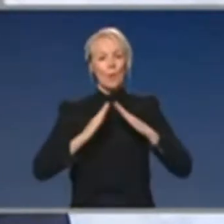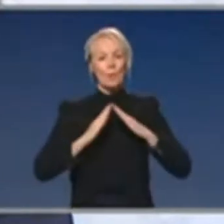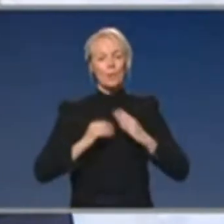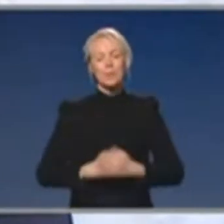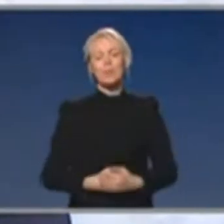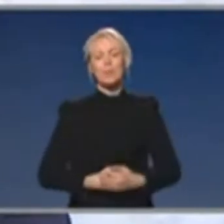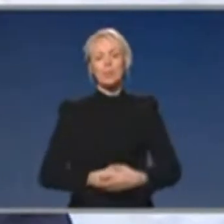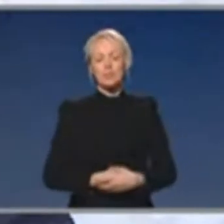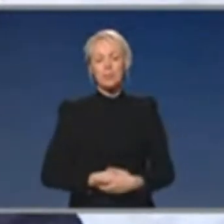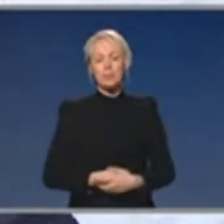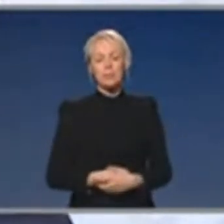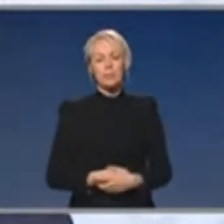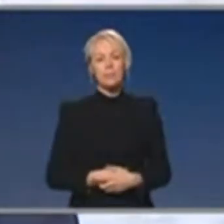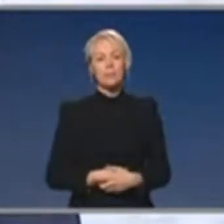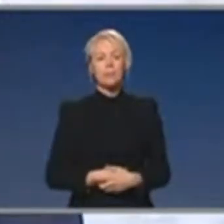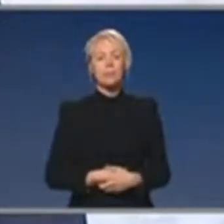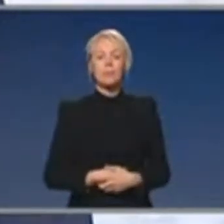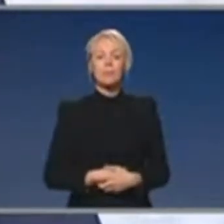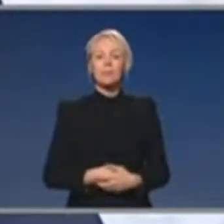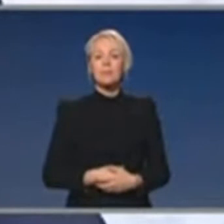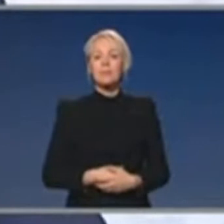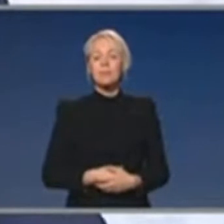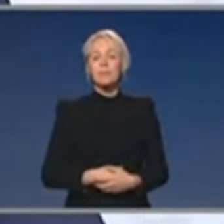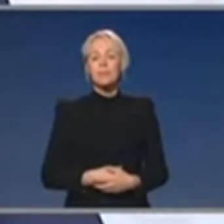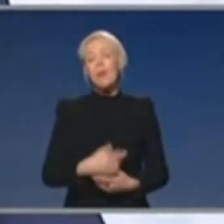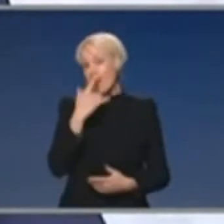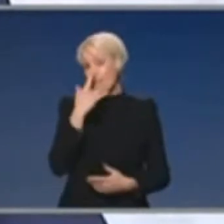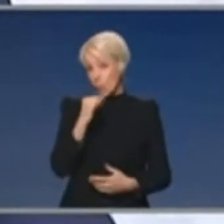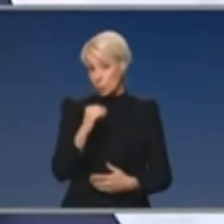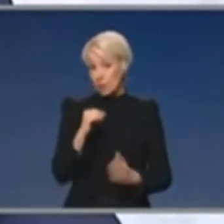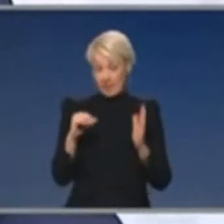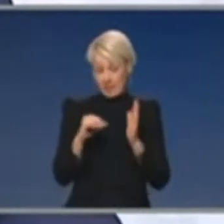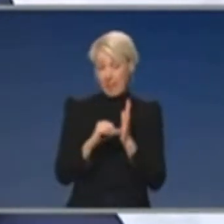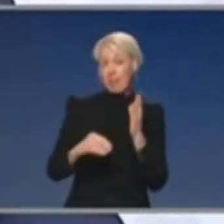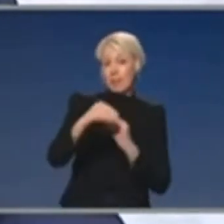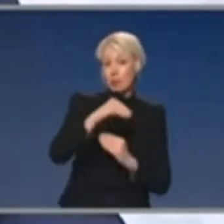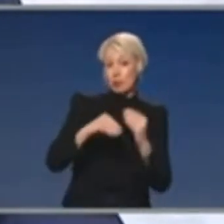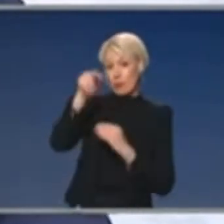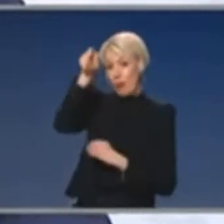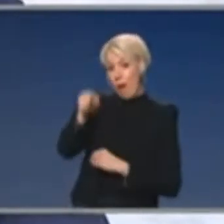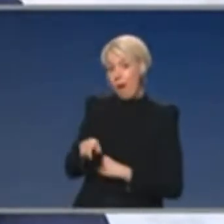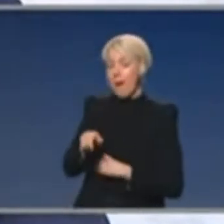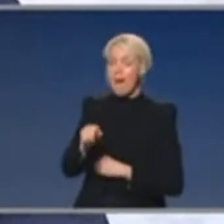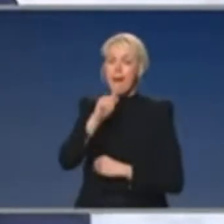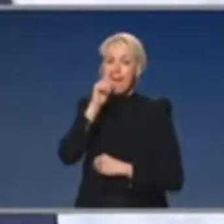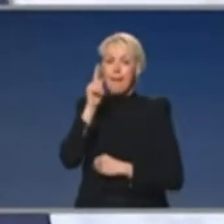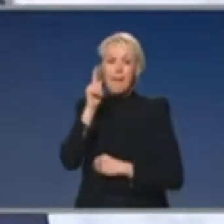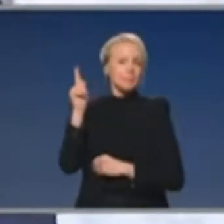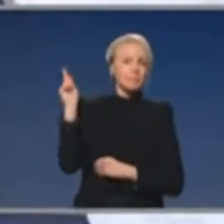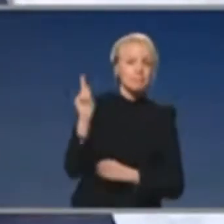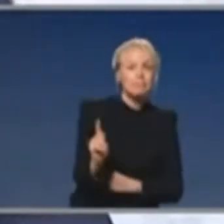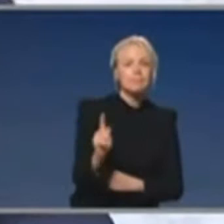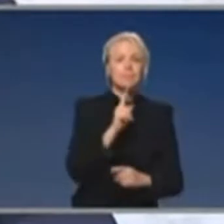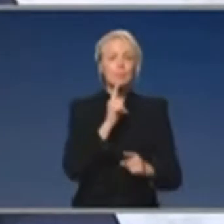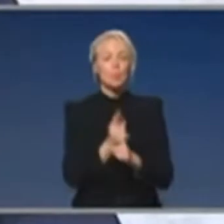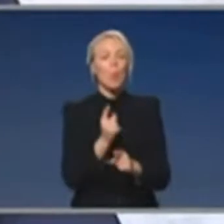in Canberra, the Treasurer would be joining me for this. We discussed it this morning, and in the spirit of being very open and transparent with people, we thought it was important to share